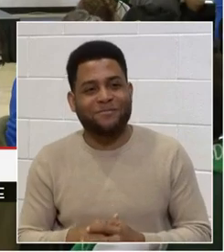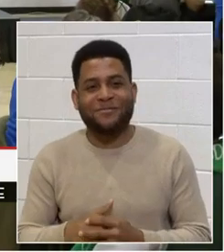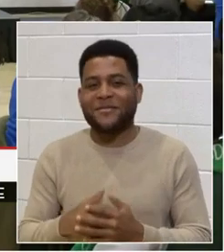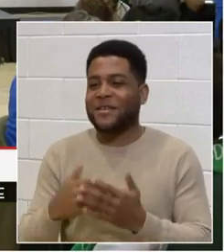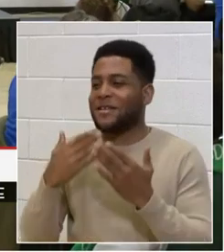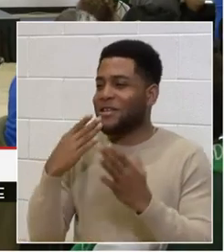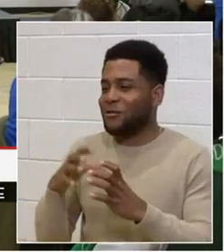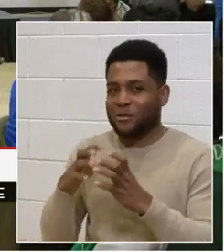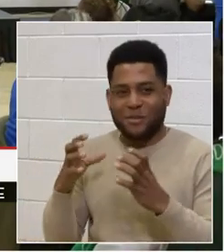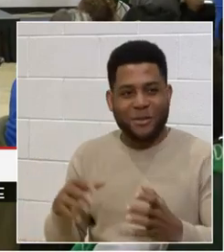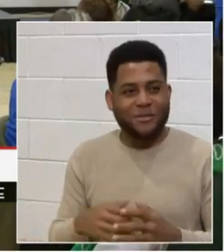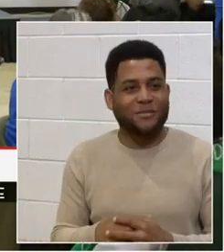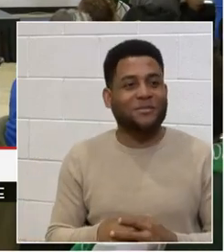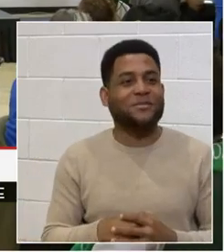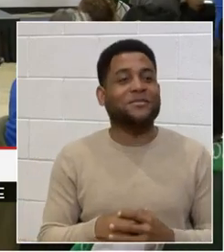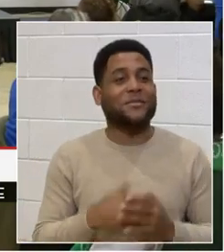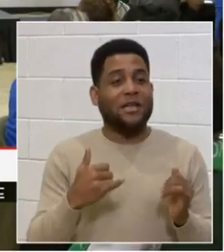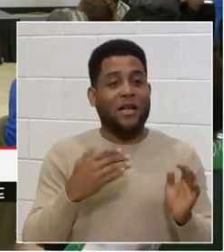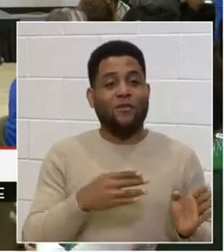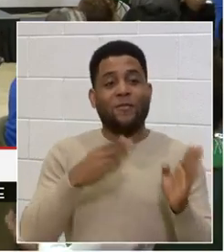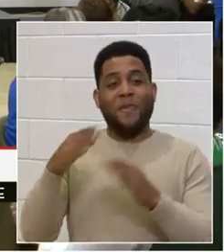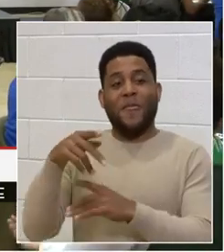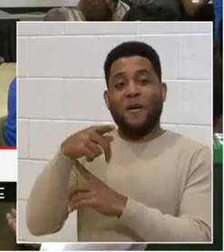Paul Kine, the Deputy Mayor for Education.